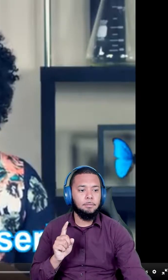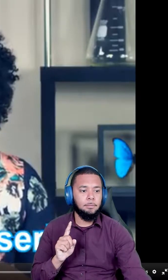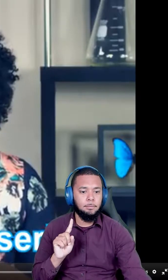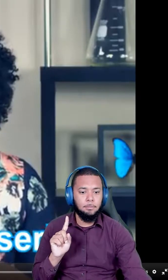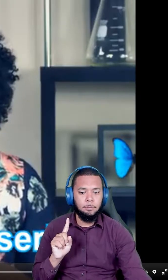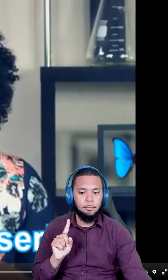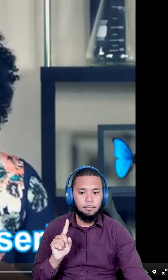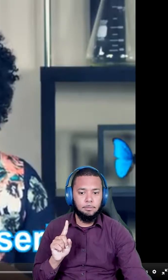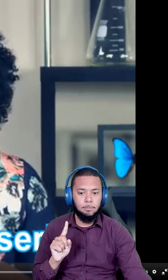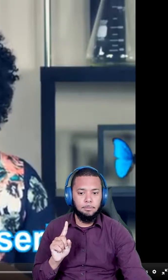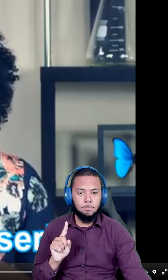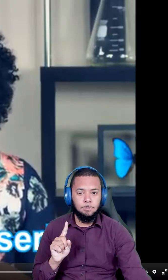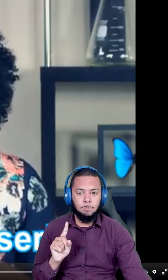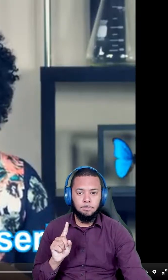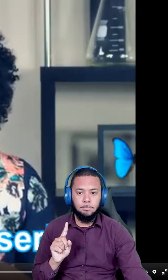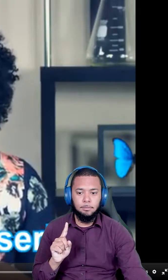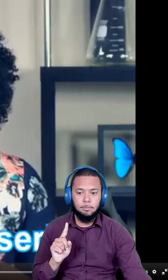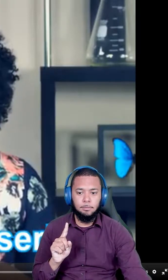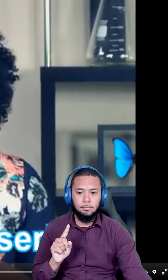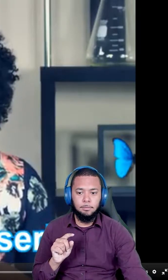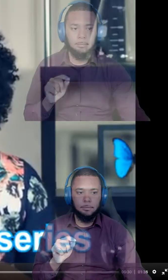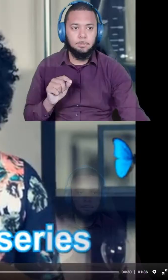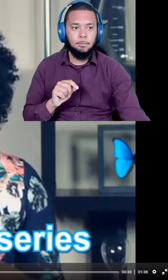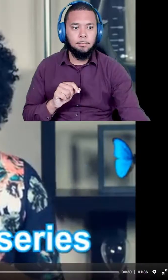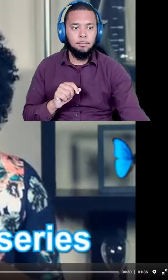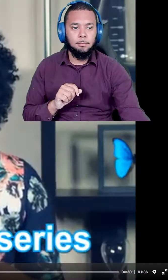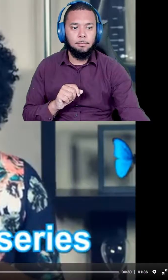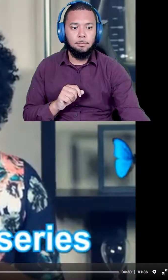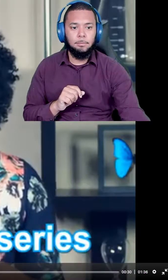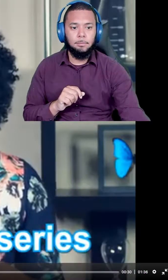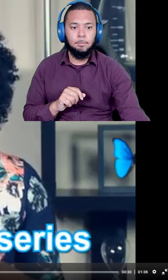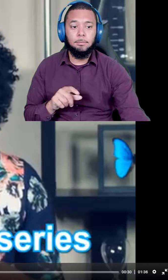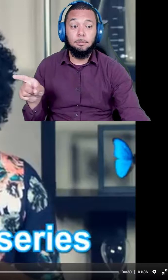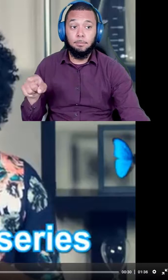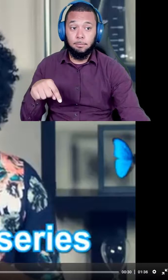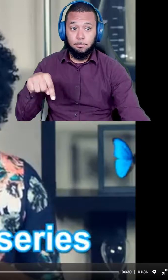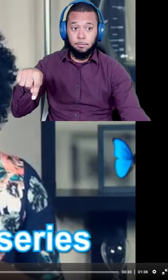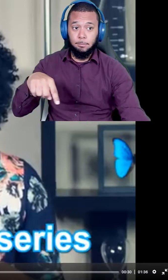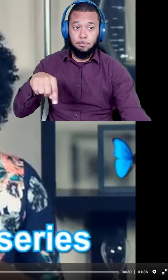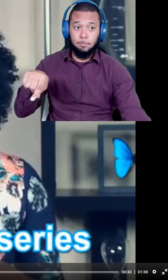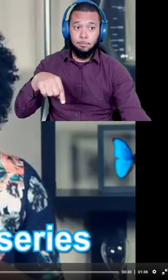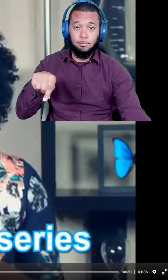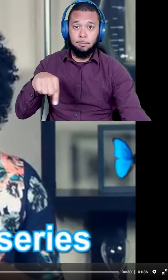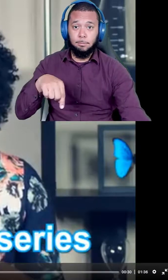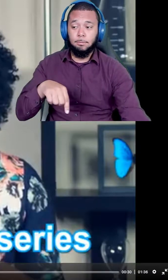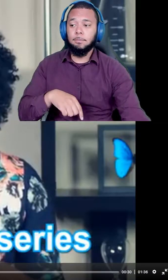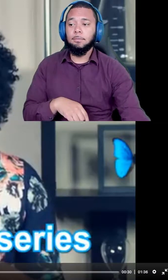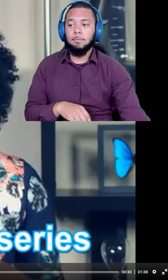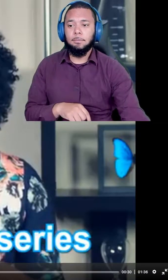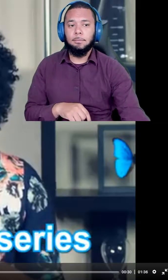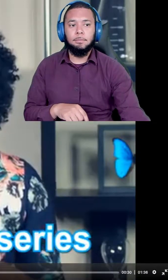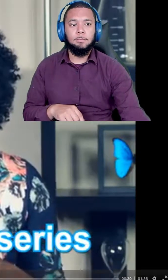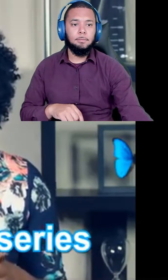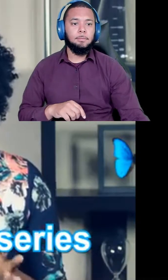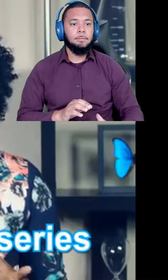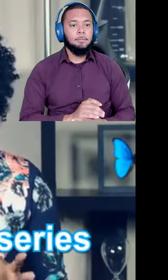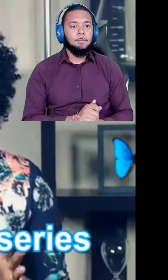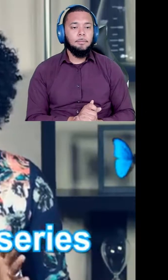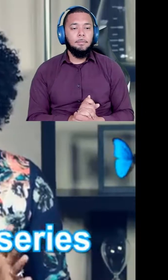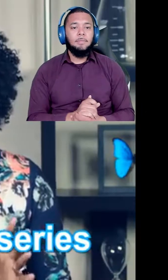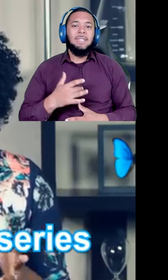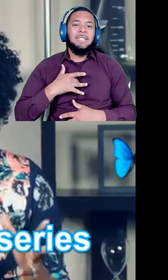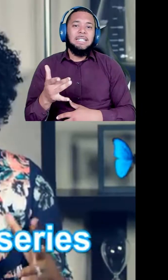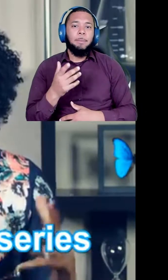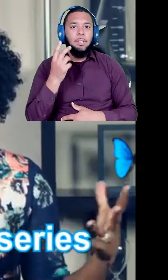we